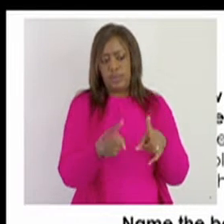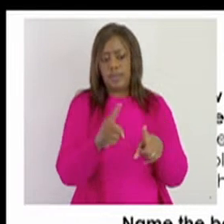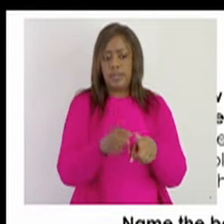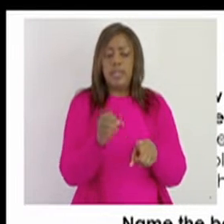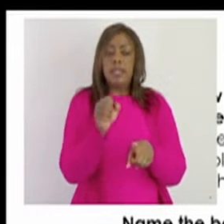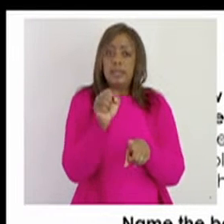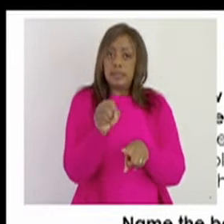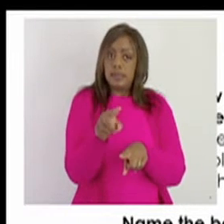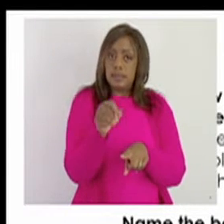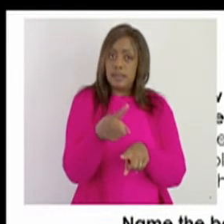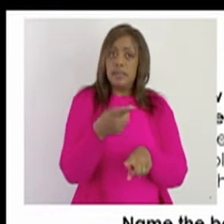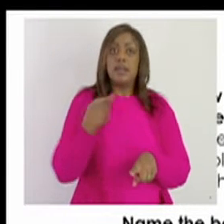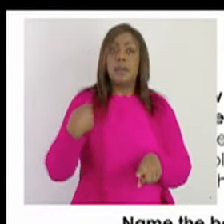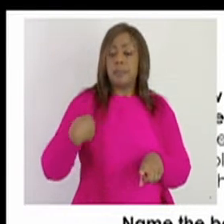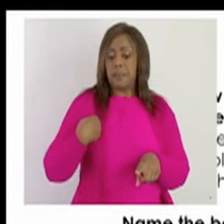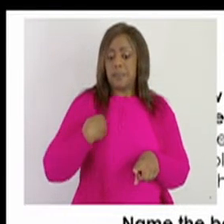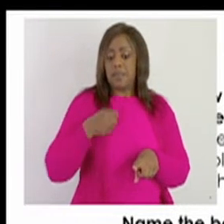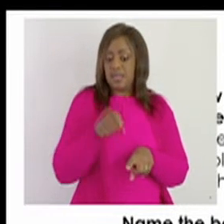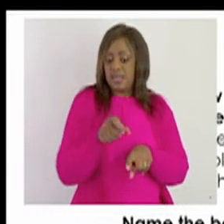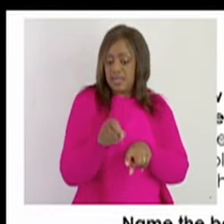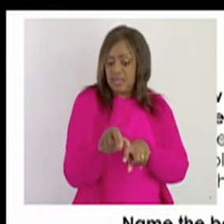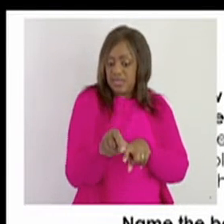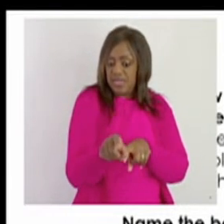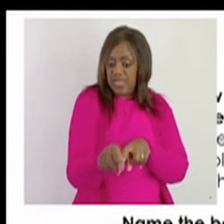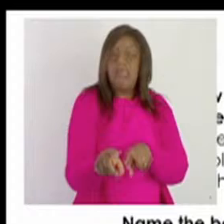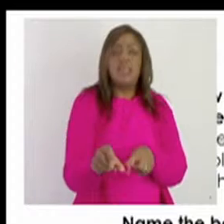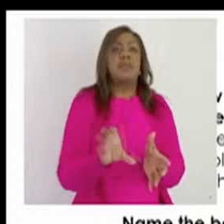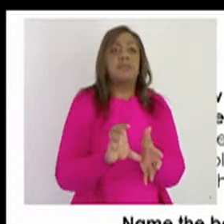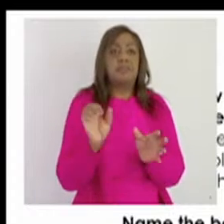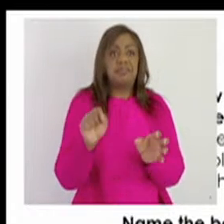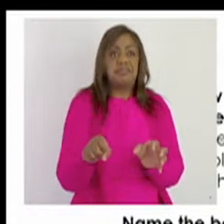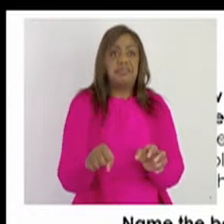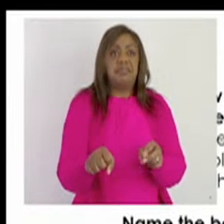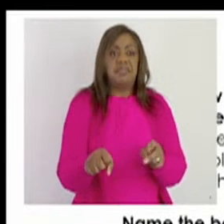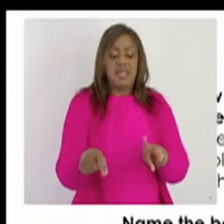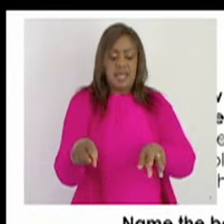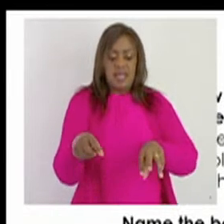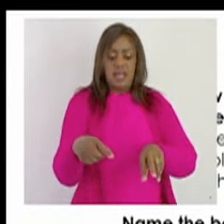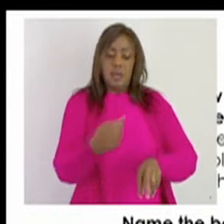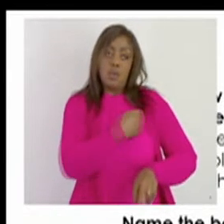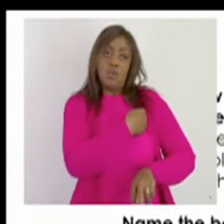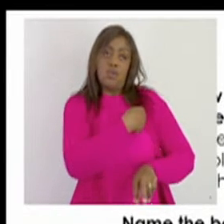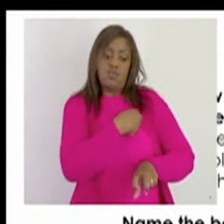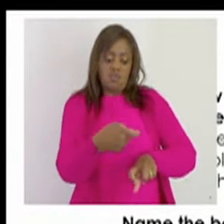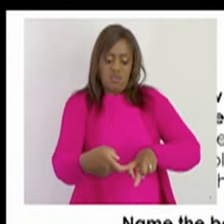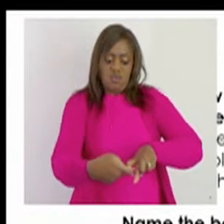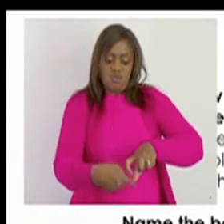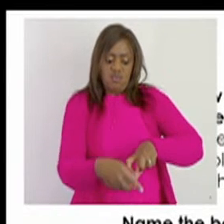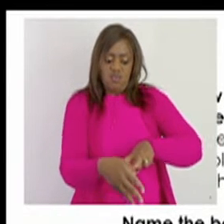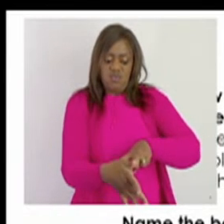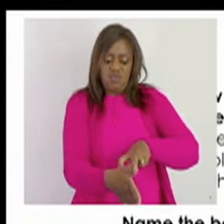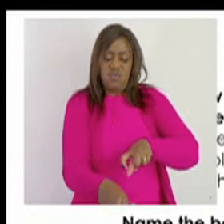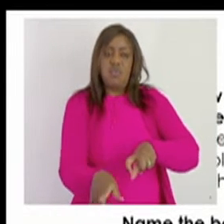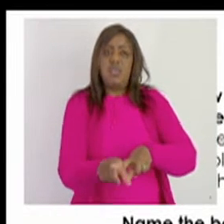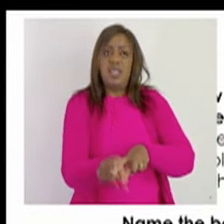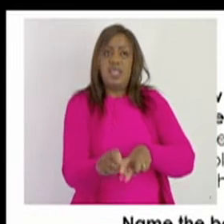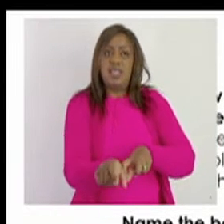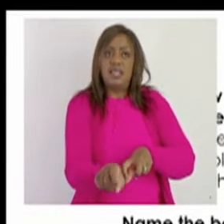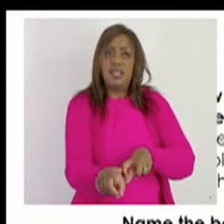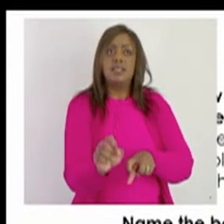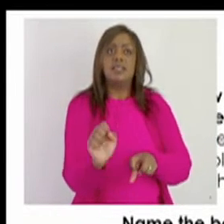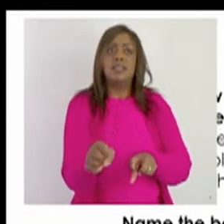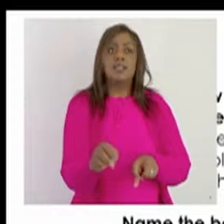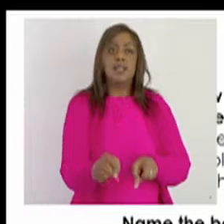HIV is transmitted. Then that will be right. So HIV is transmitted through sexual intercourse, or to be specific